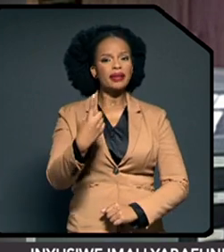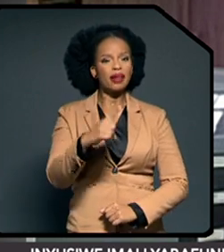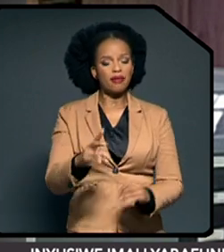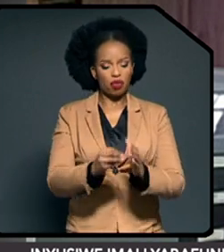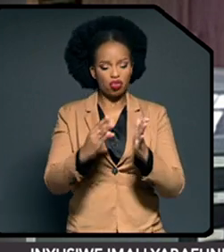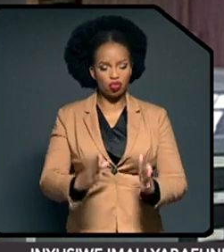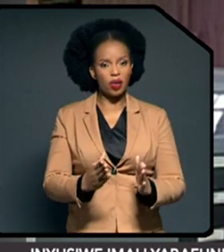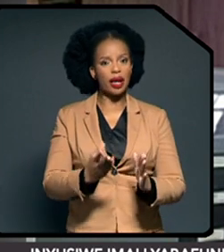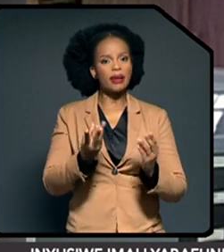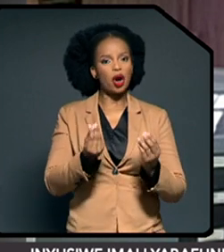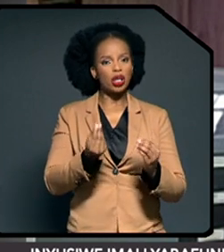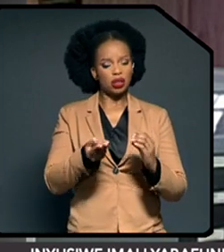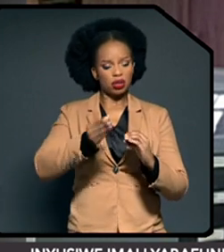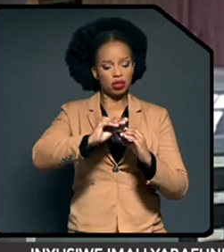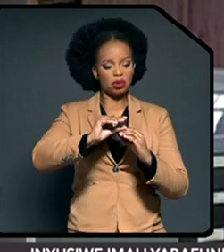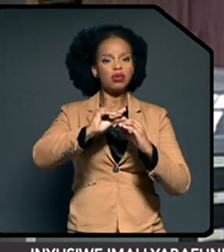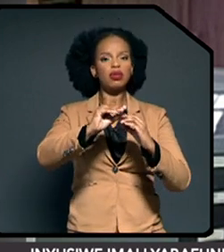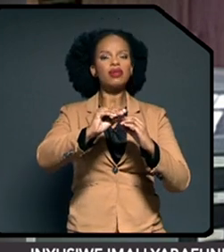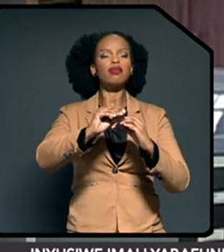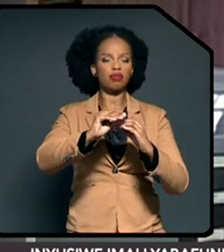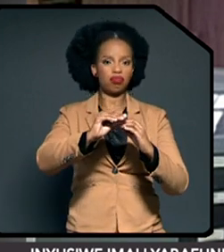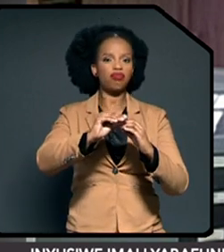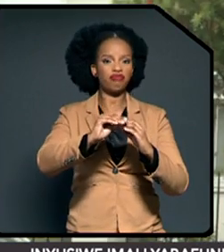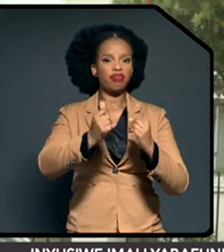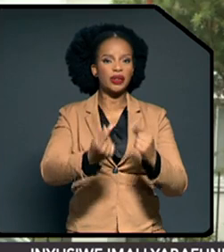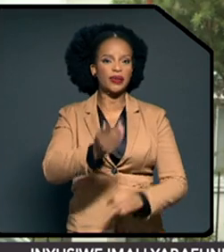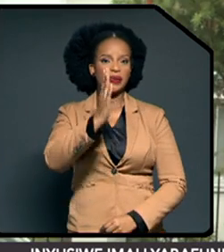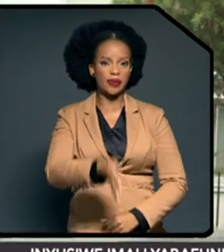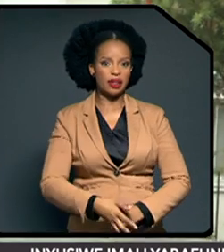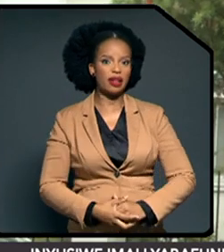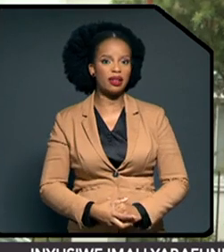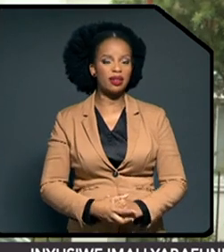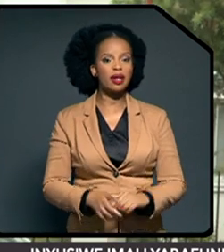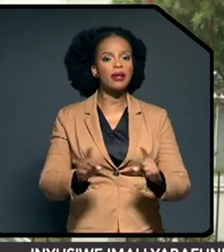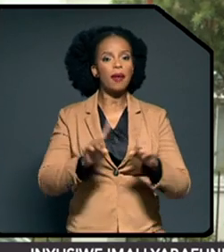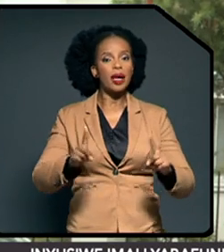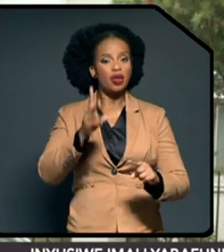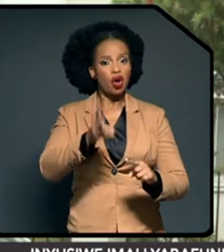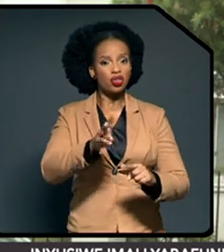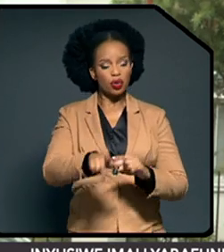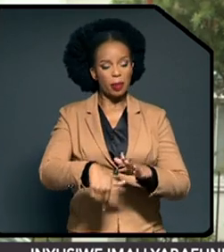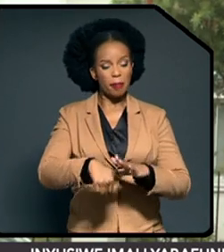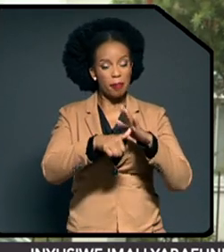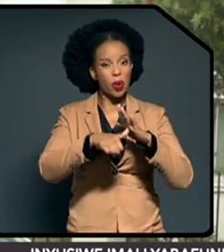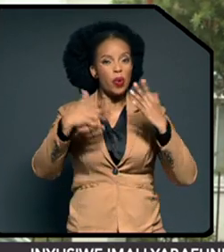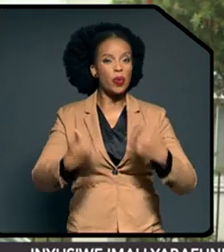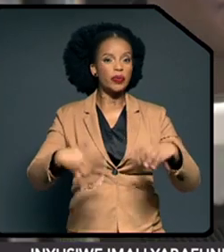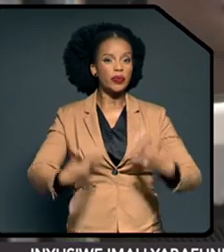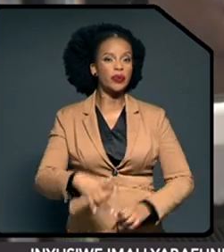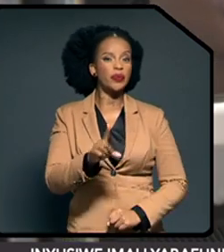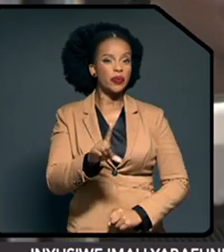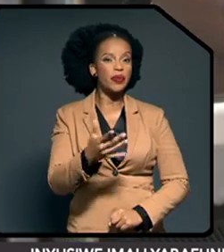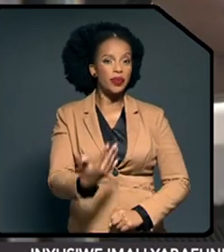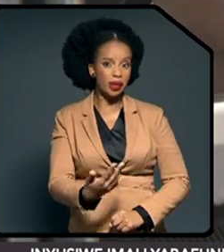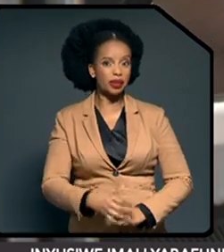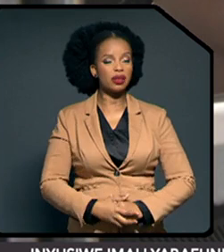be implemented. But the context also, which is what is important, is that with the